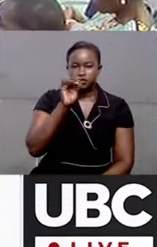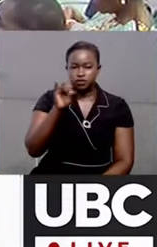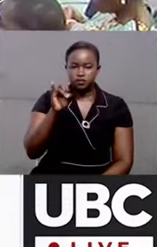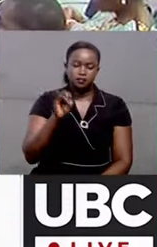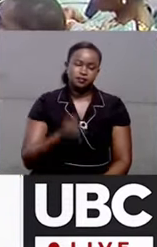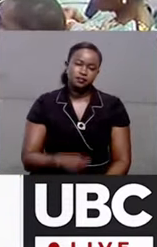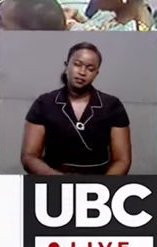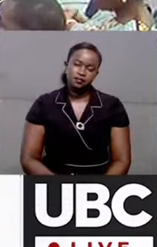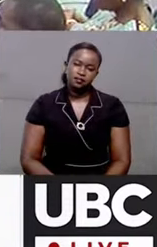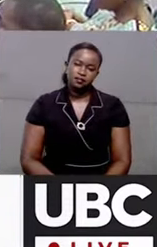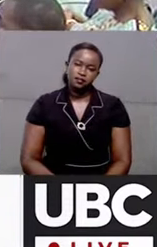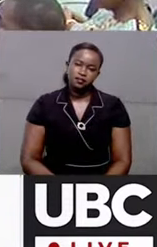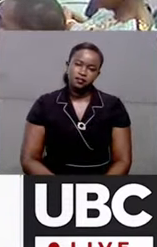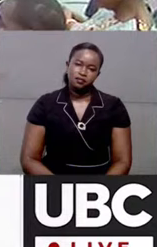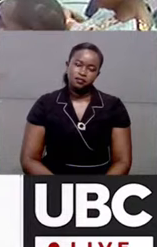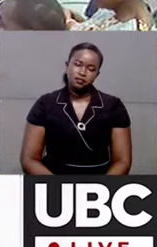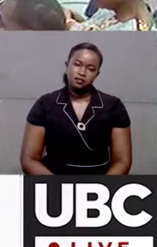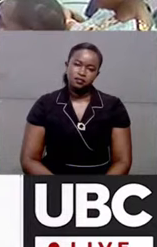Helen is...